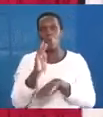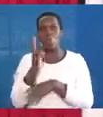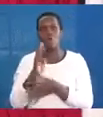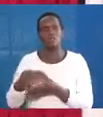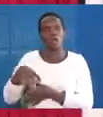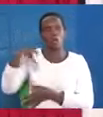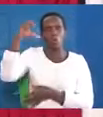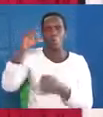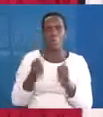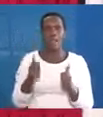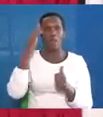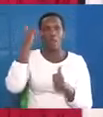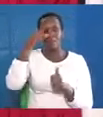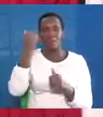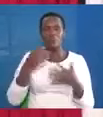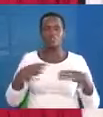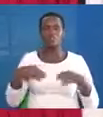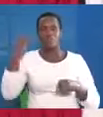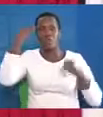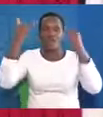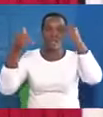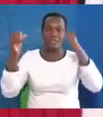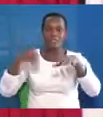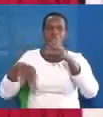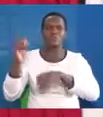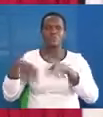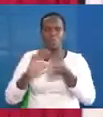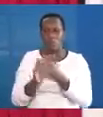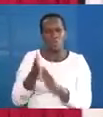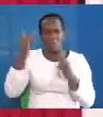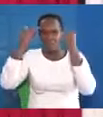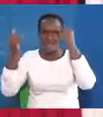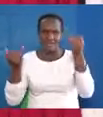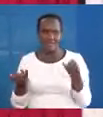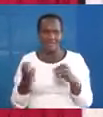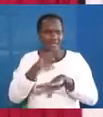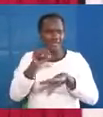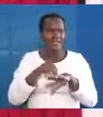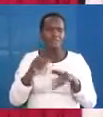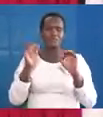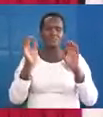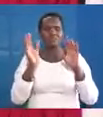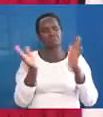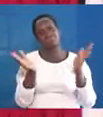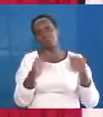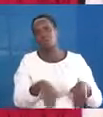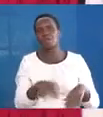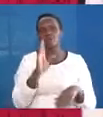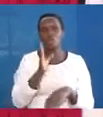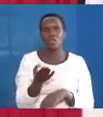Without this, a nation withers and dies. The only thing,